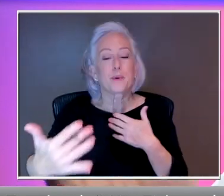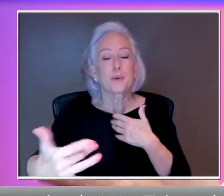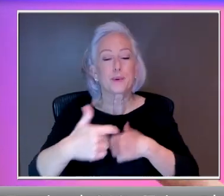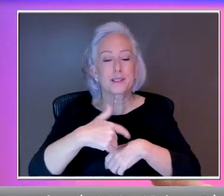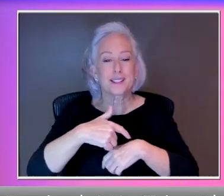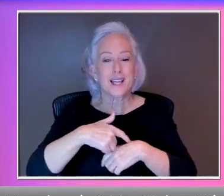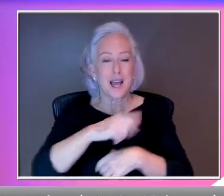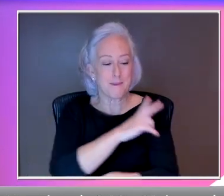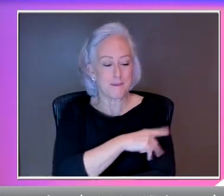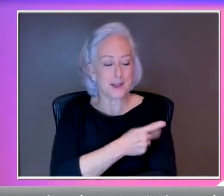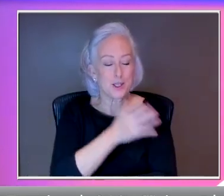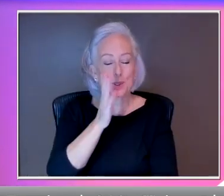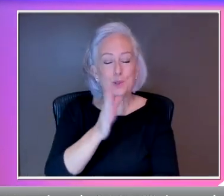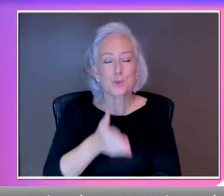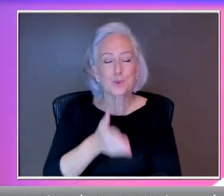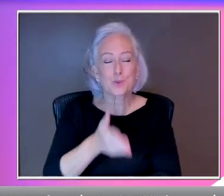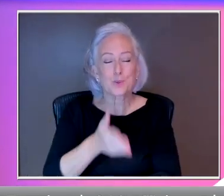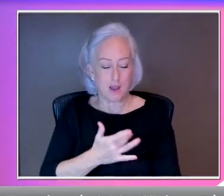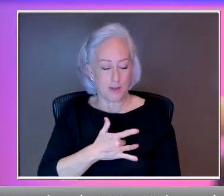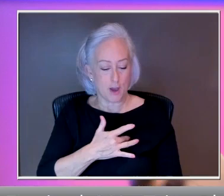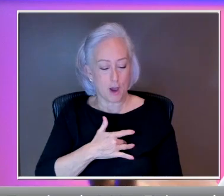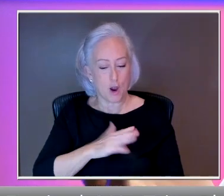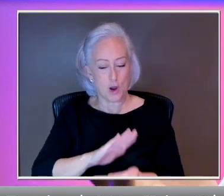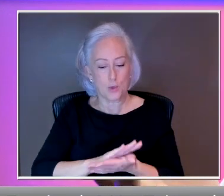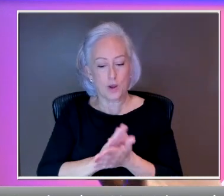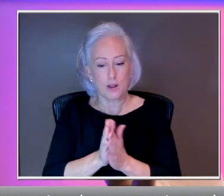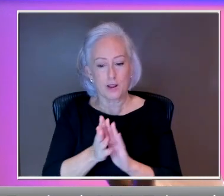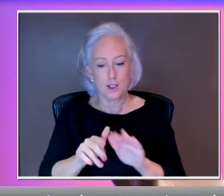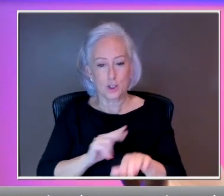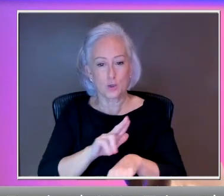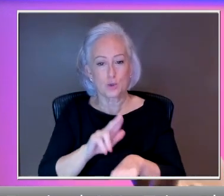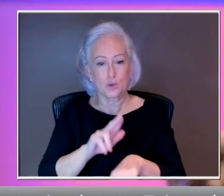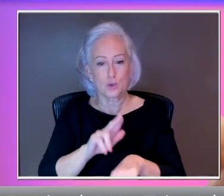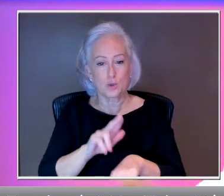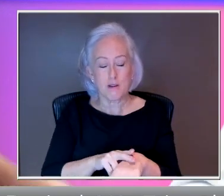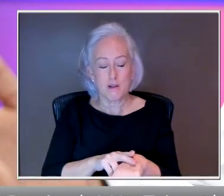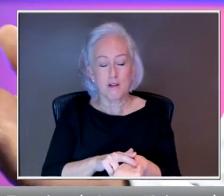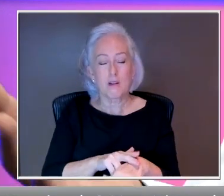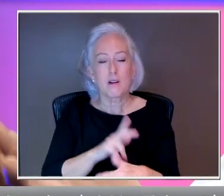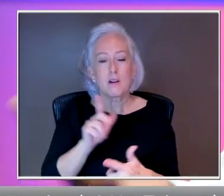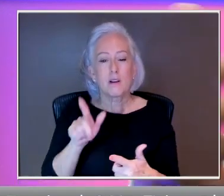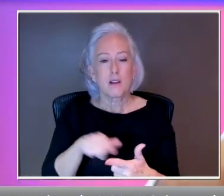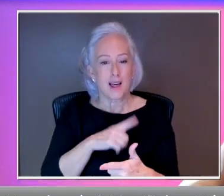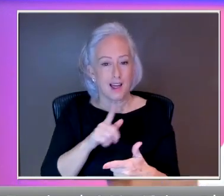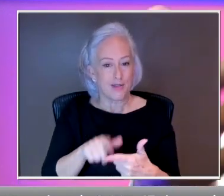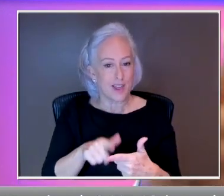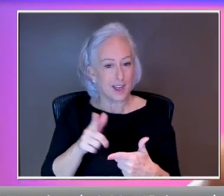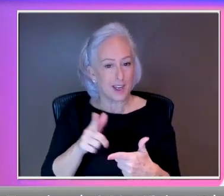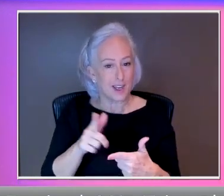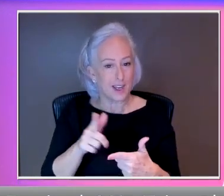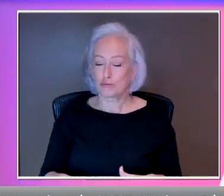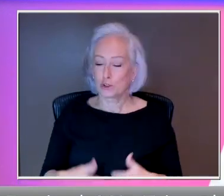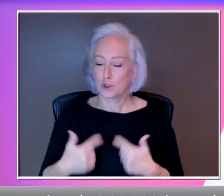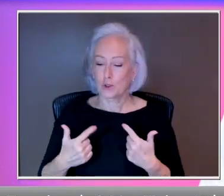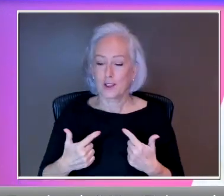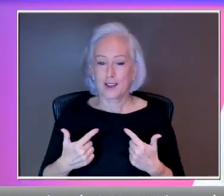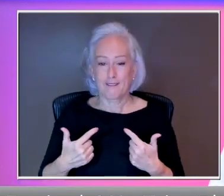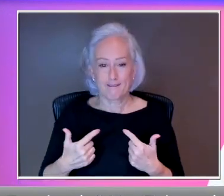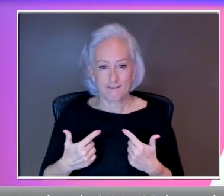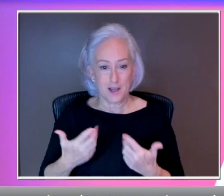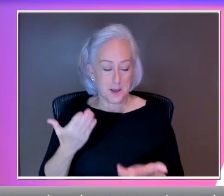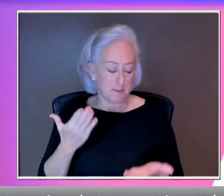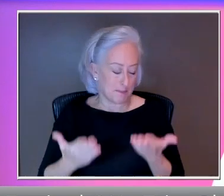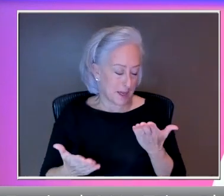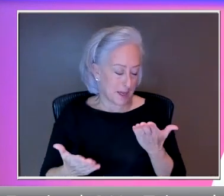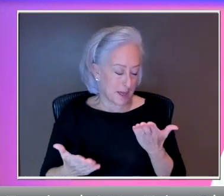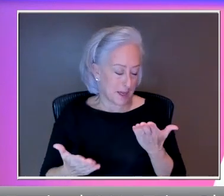improve. The heart will get back to normal, and at that point, you continue to live your life. Maybe you'll be on a medication just